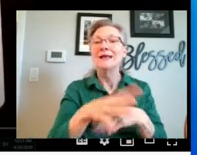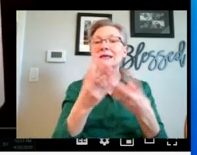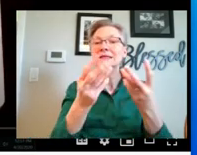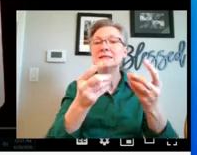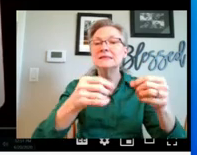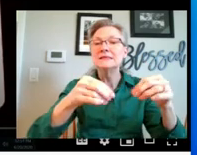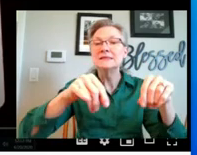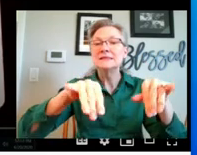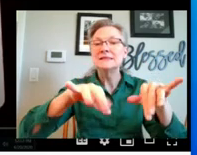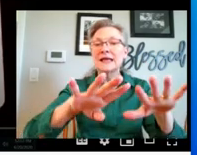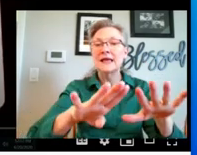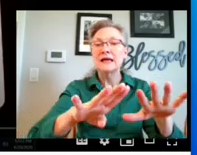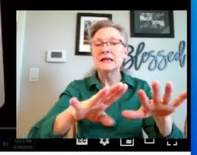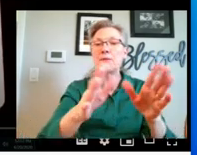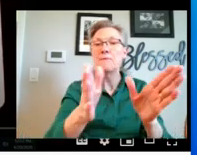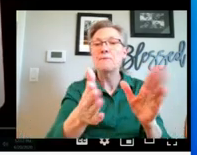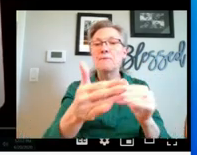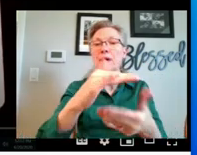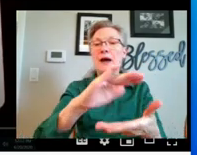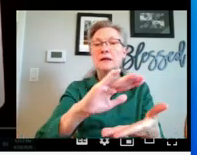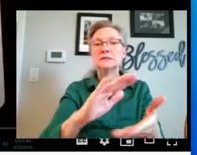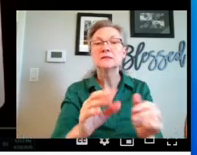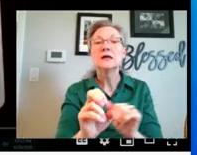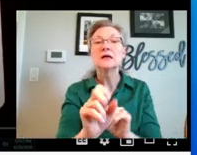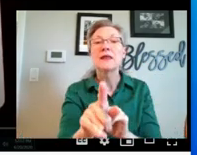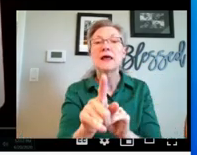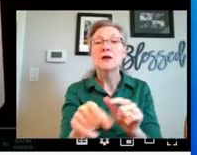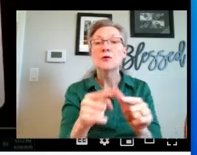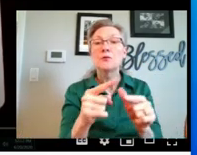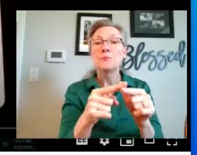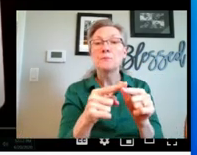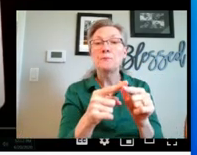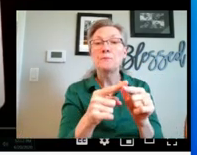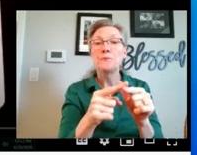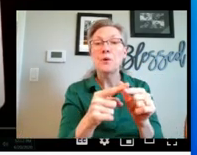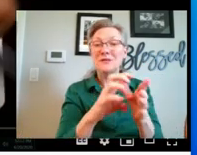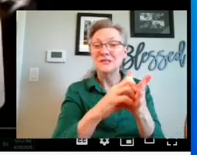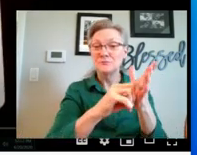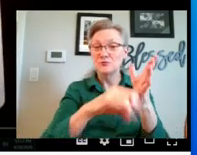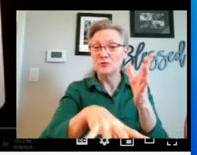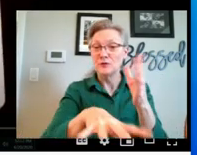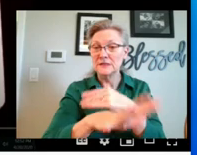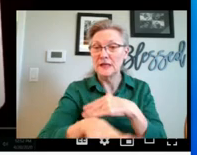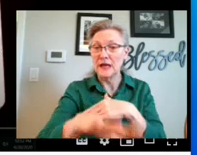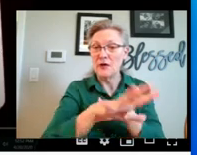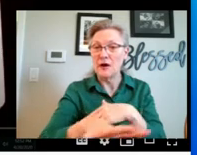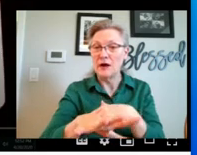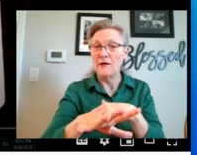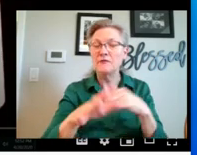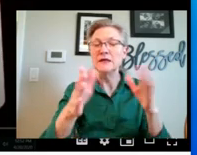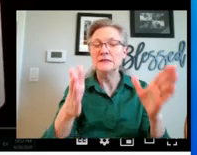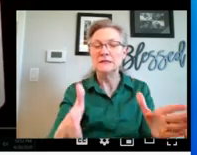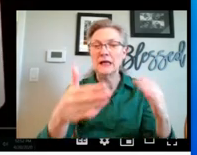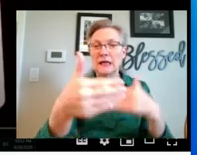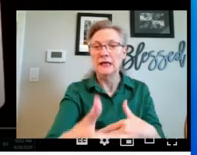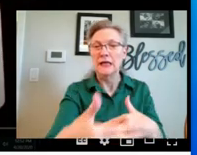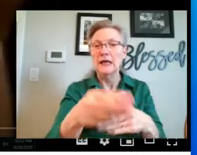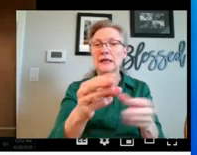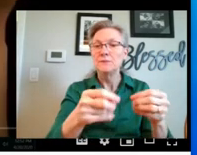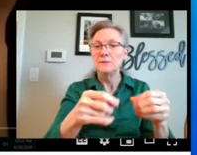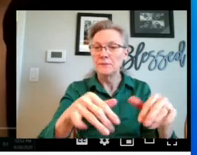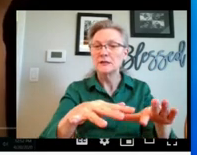AS, right? Then what would we do next? Well, we would subtract that area of the sandbox from the area of the playground, and